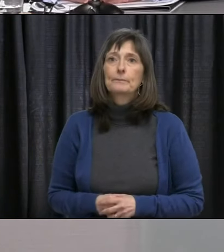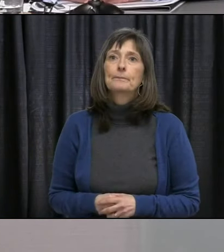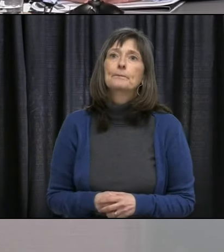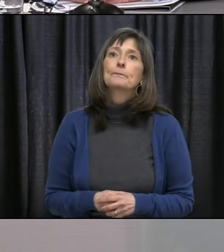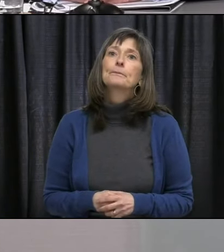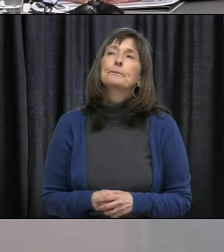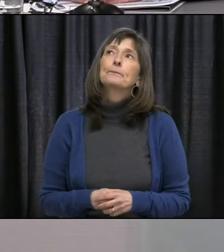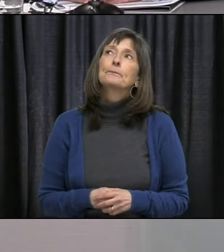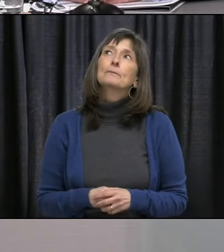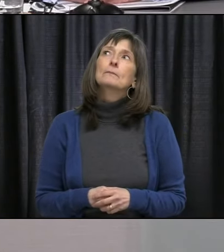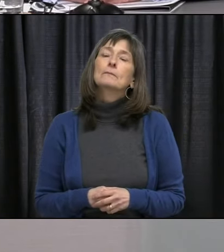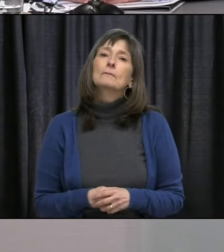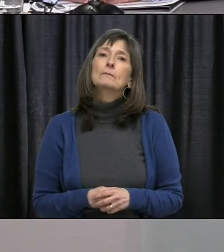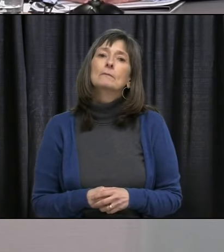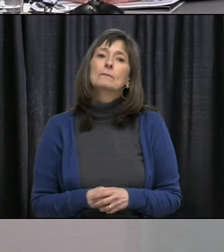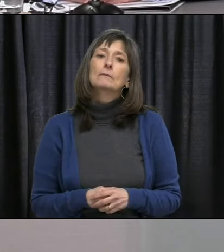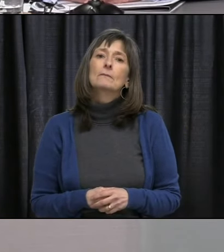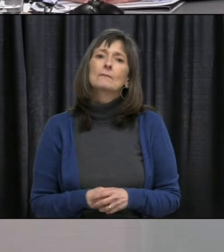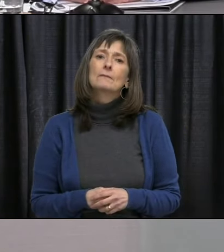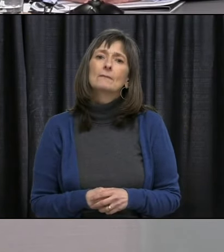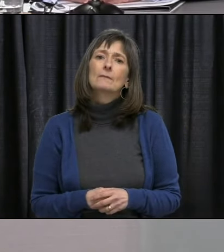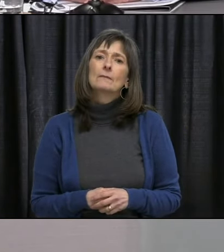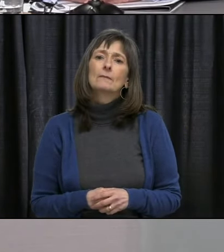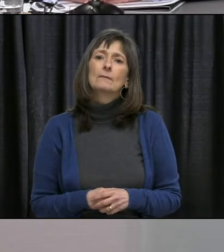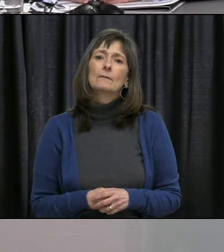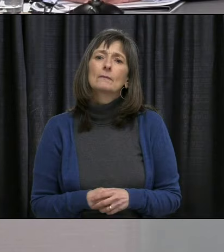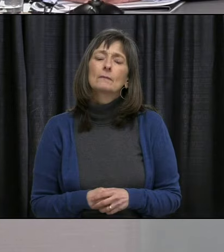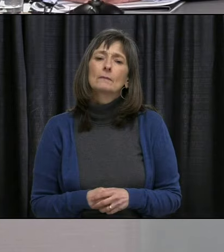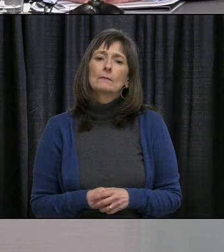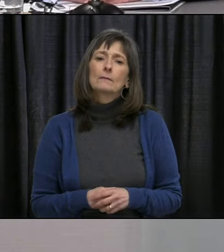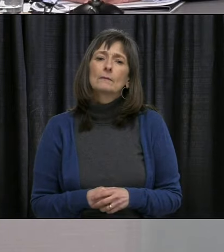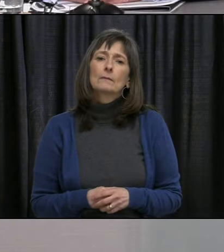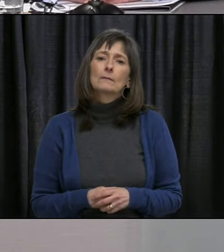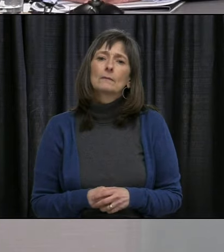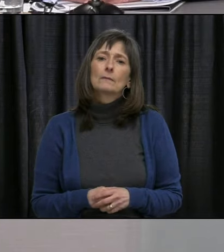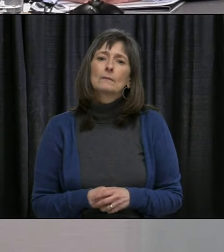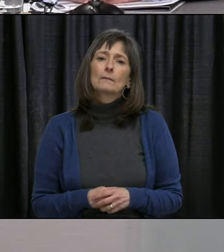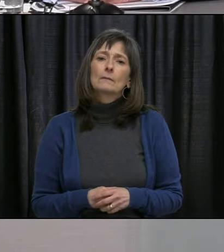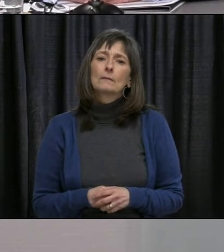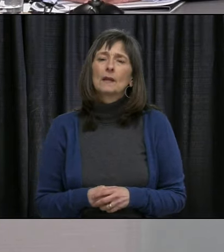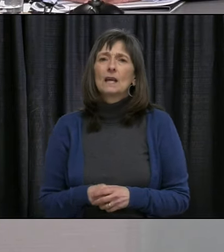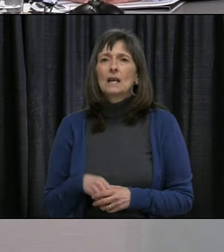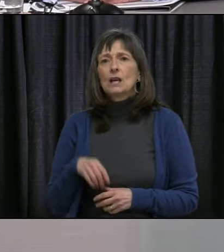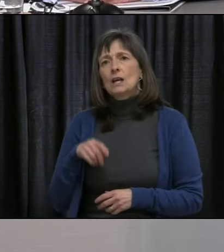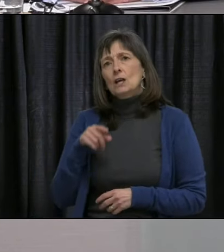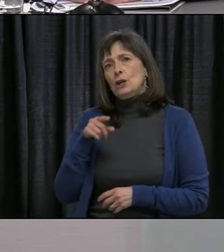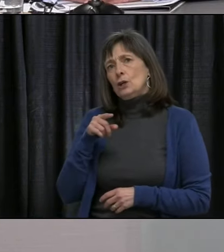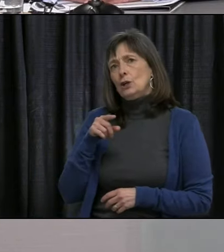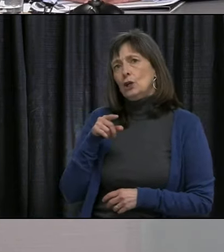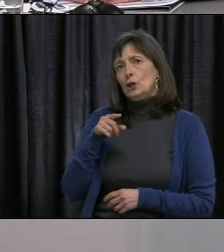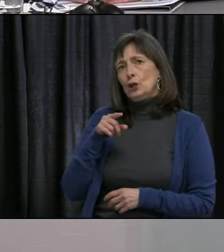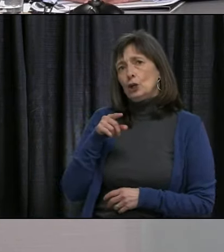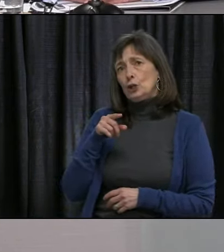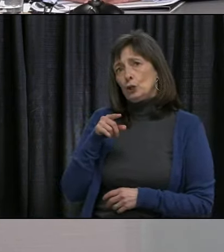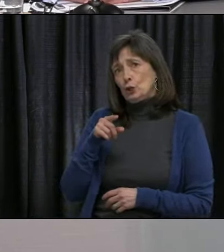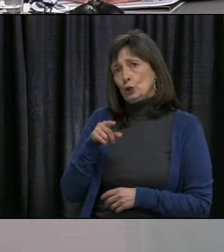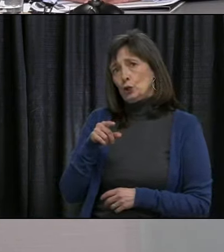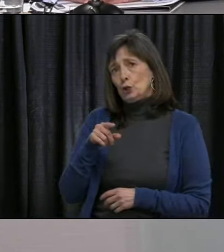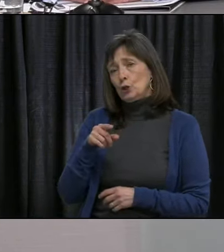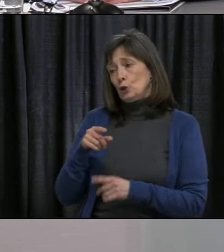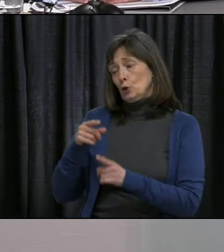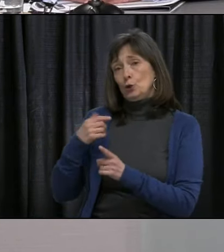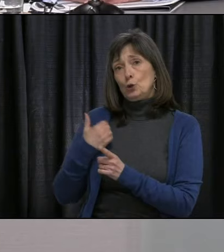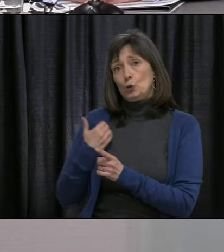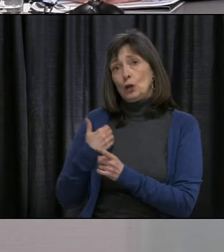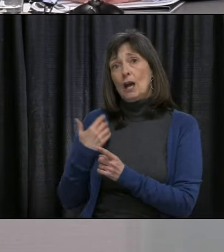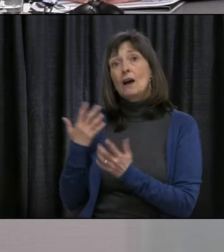How can the government justify having had a plan and a stockpile of equipment to use in the case of a pandemic, and then to